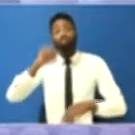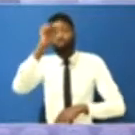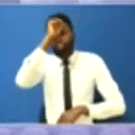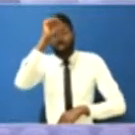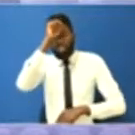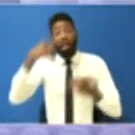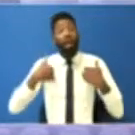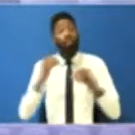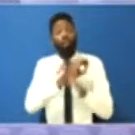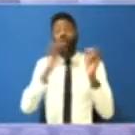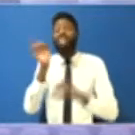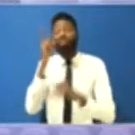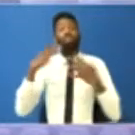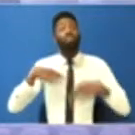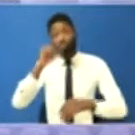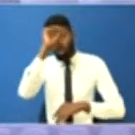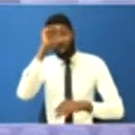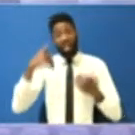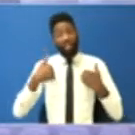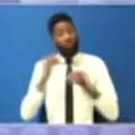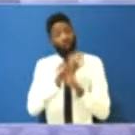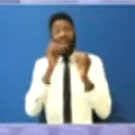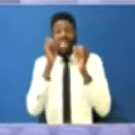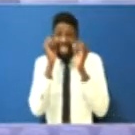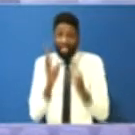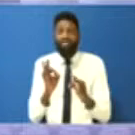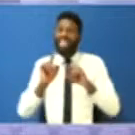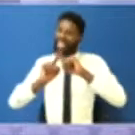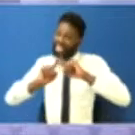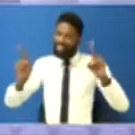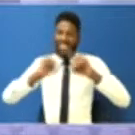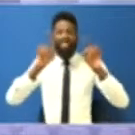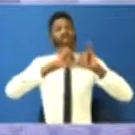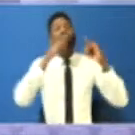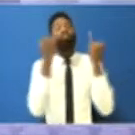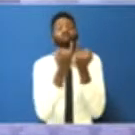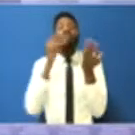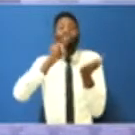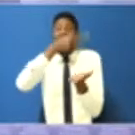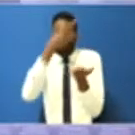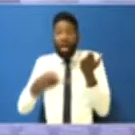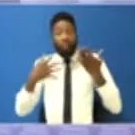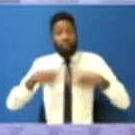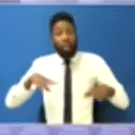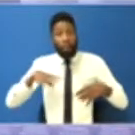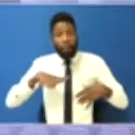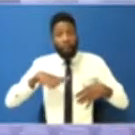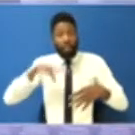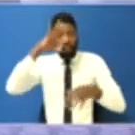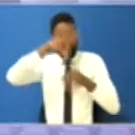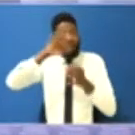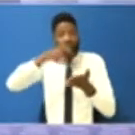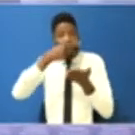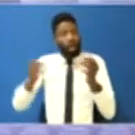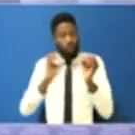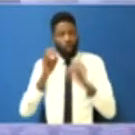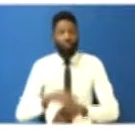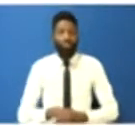alicia nairobi if any other institutions fail the people should never fail on the ballots